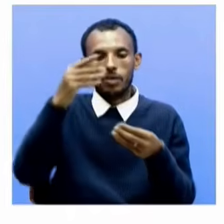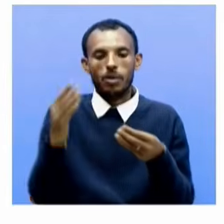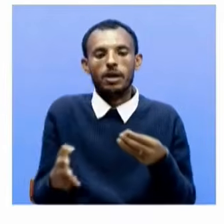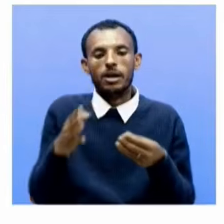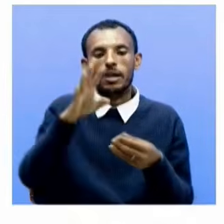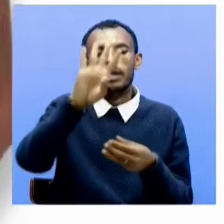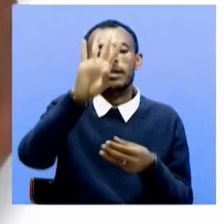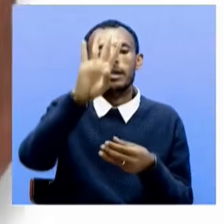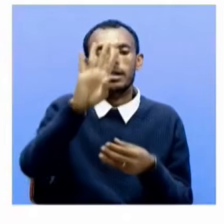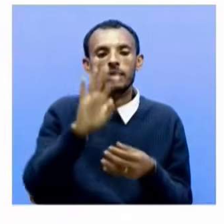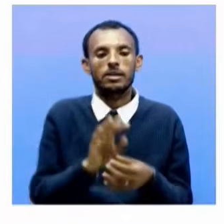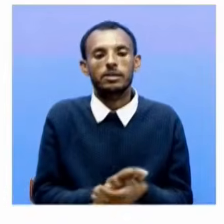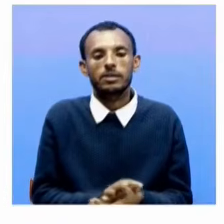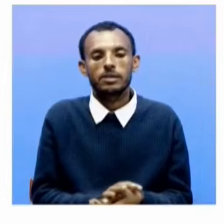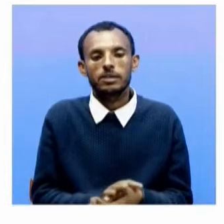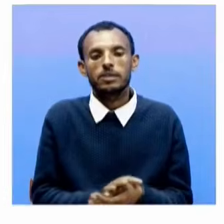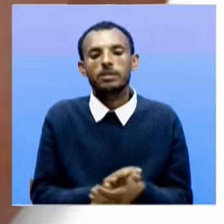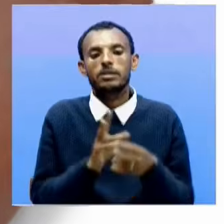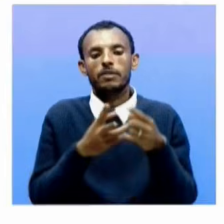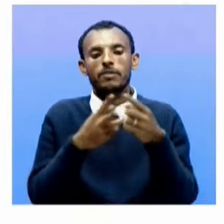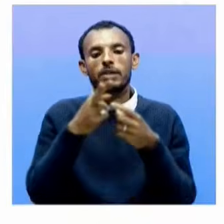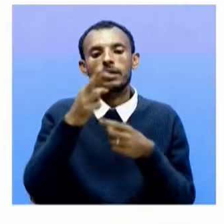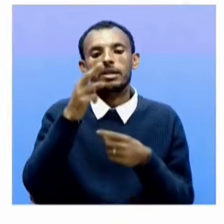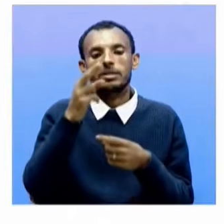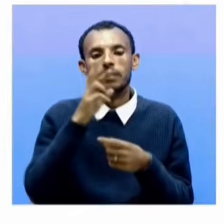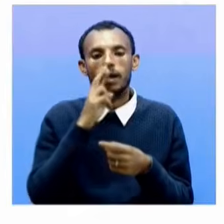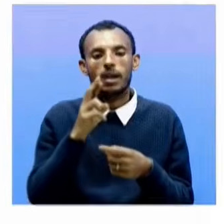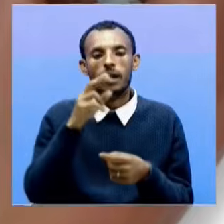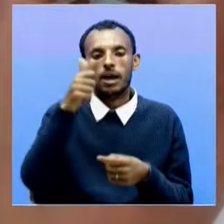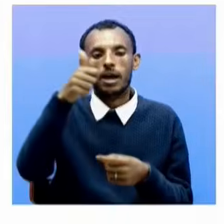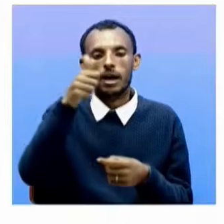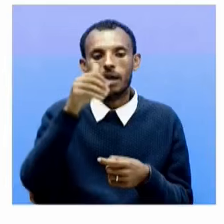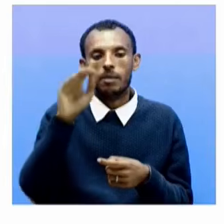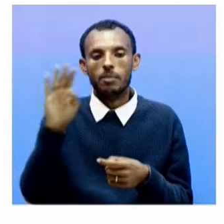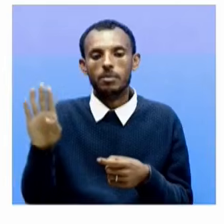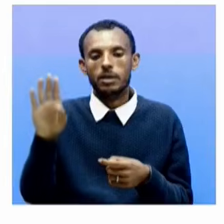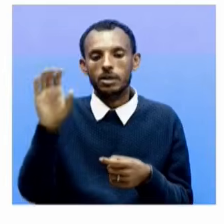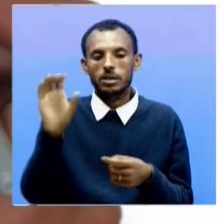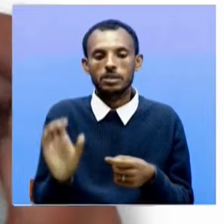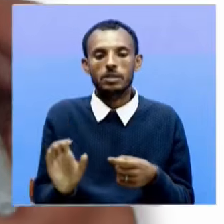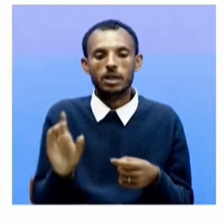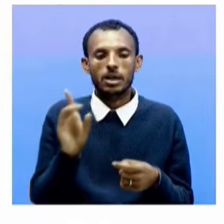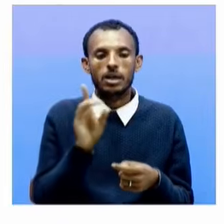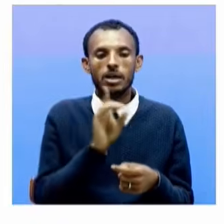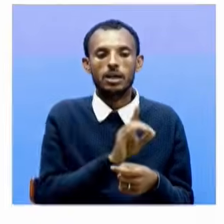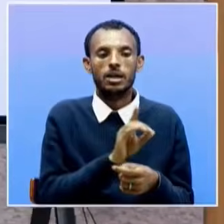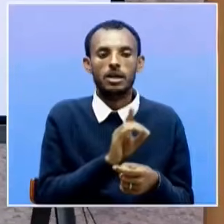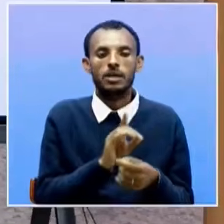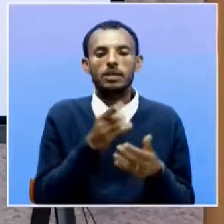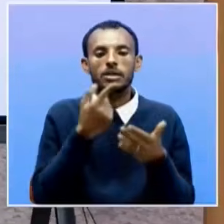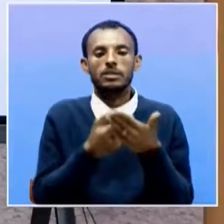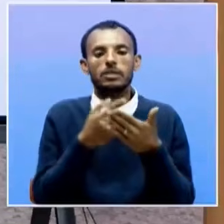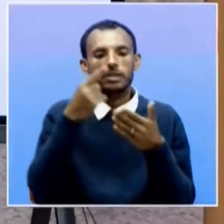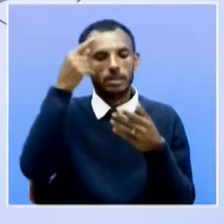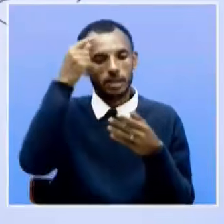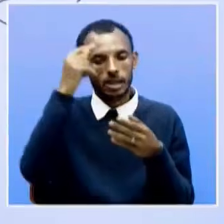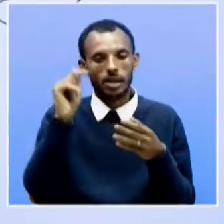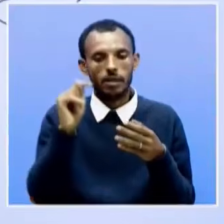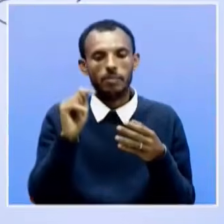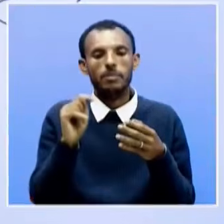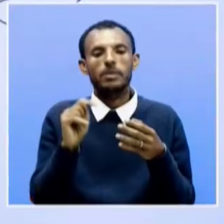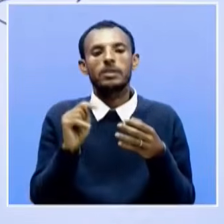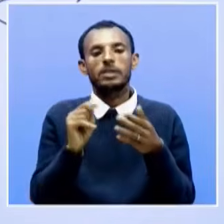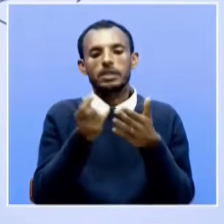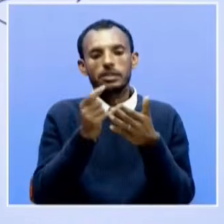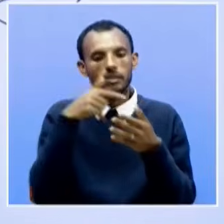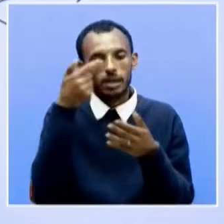Okay, the vertices are A, B, C, D. Okay, this theorem is literally